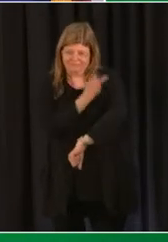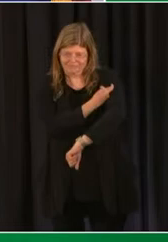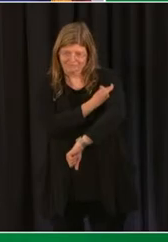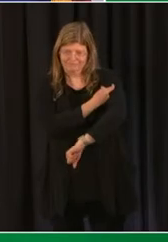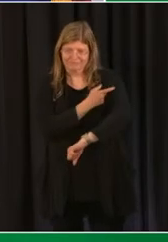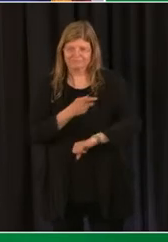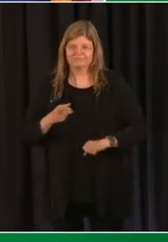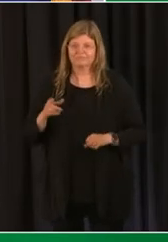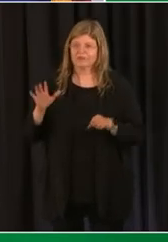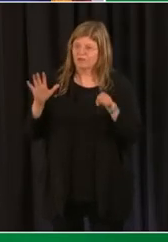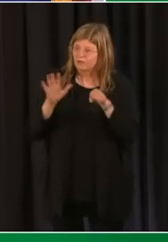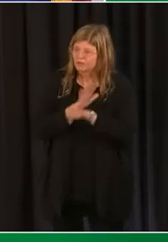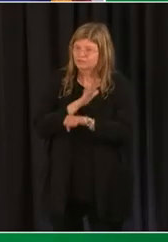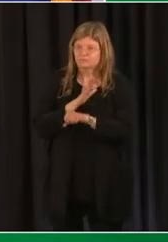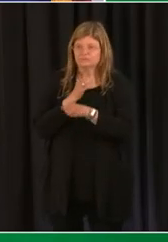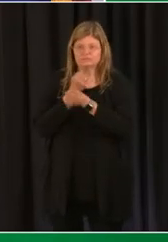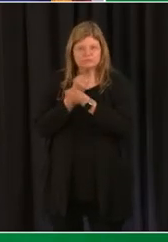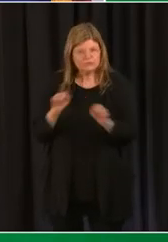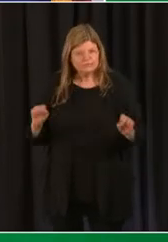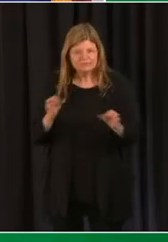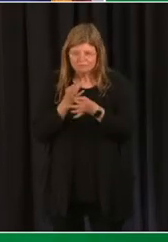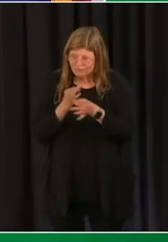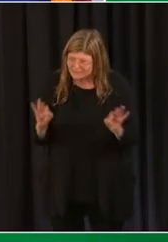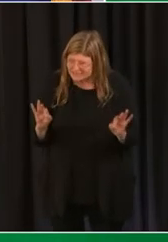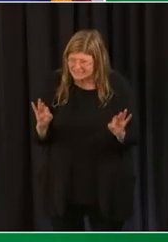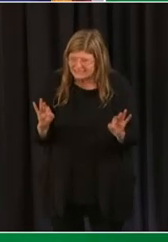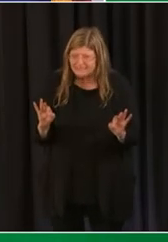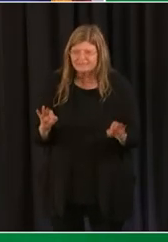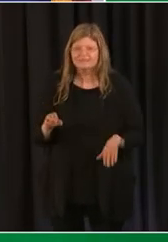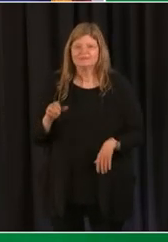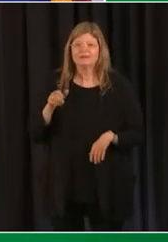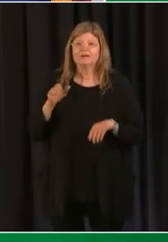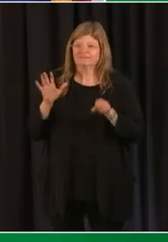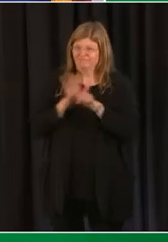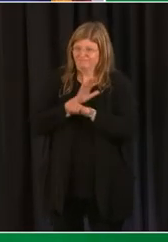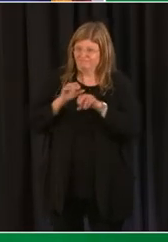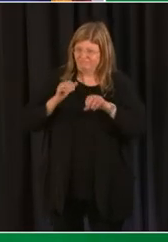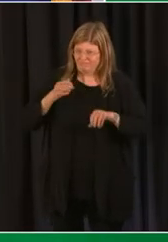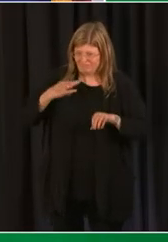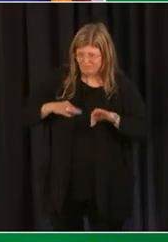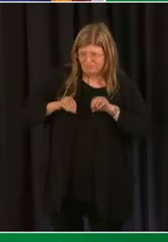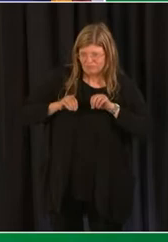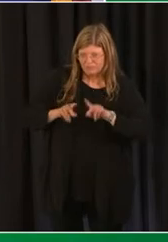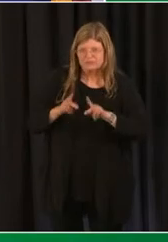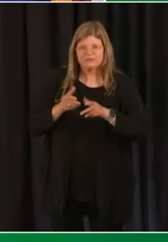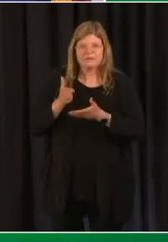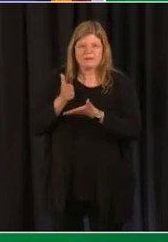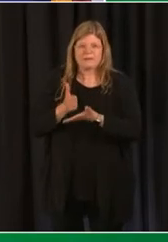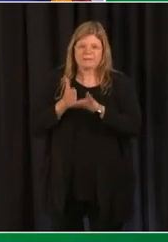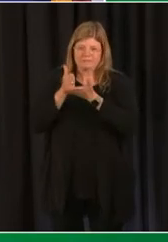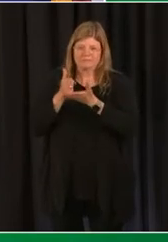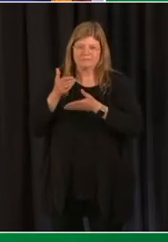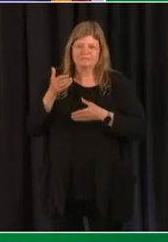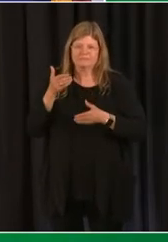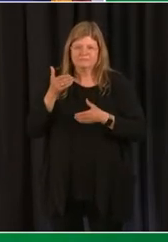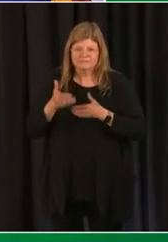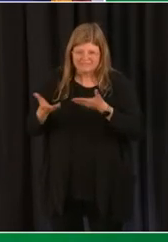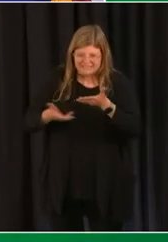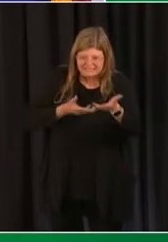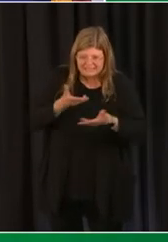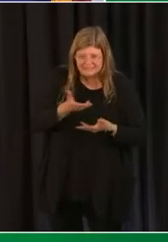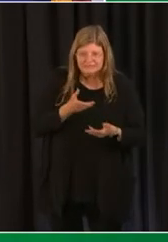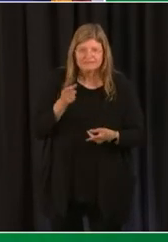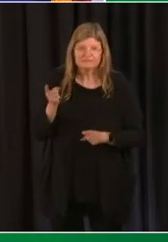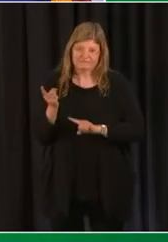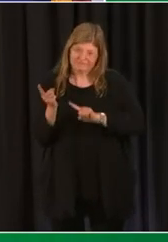completely free, and we want to make sure that everybody takes advantage of this opportunity to help us get through the pandemic. So if you go to